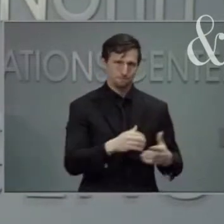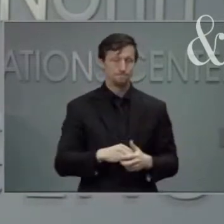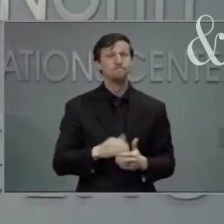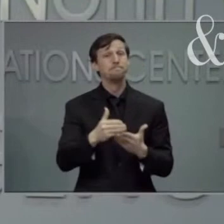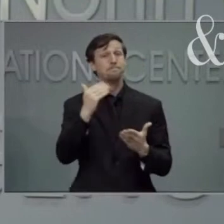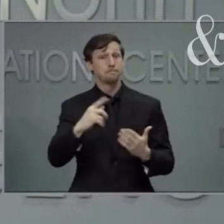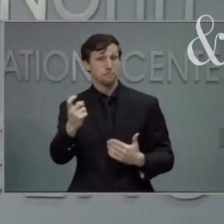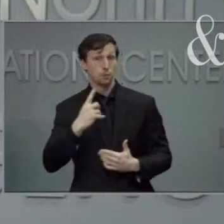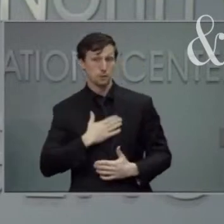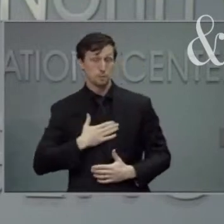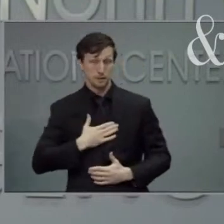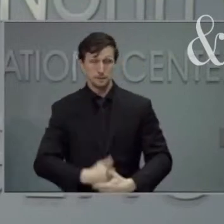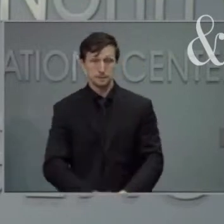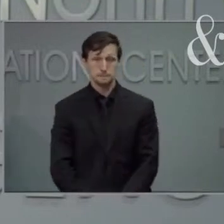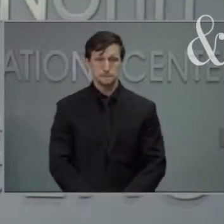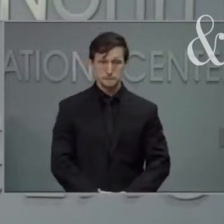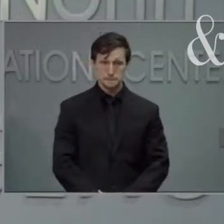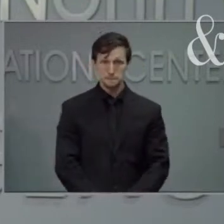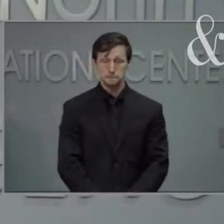Next question, please.